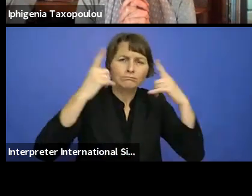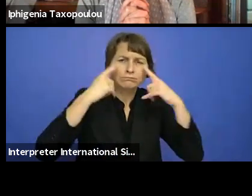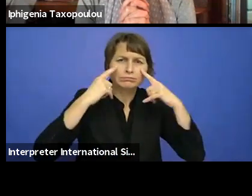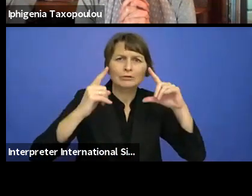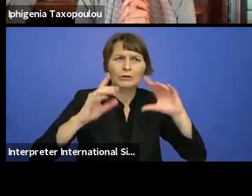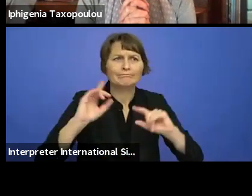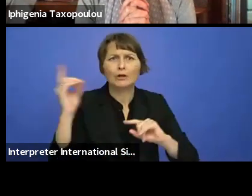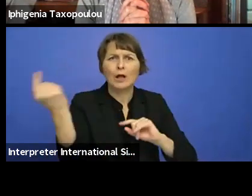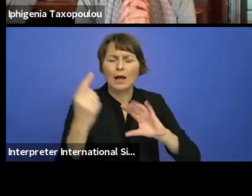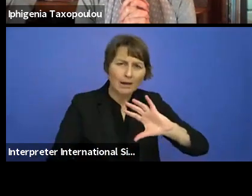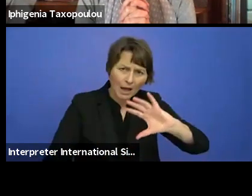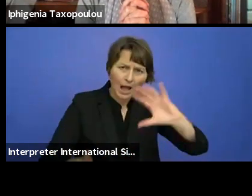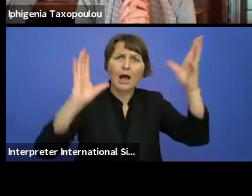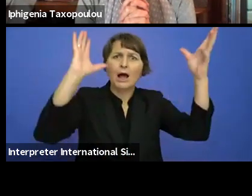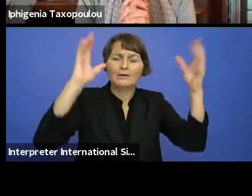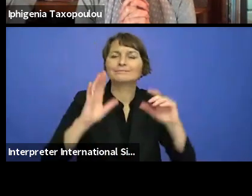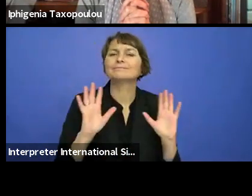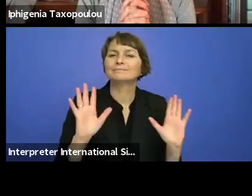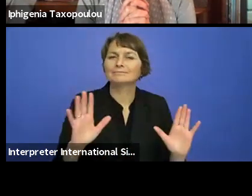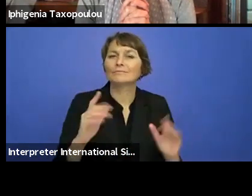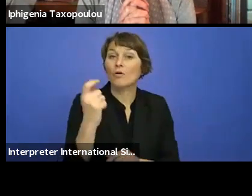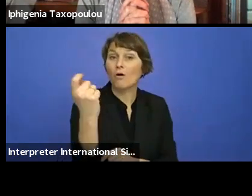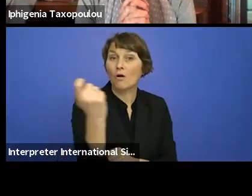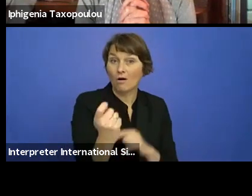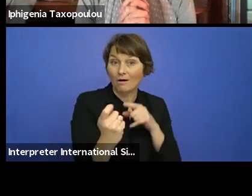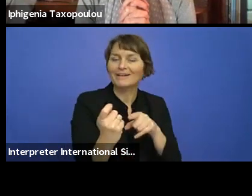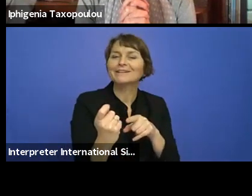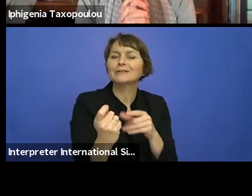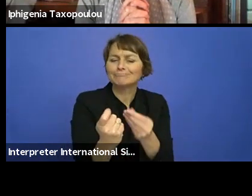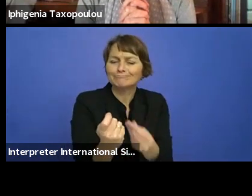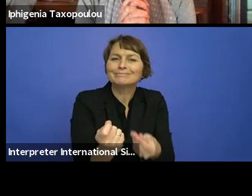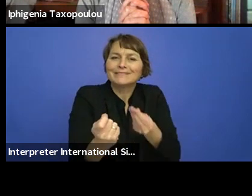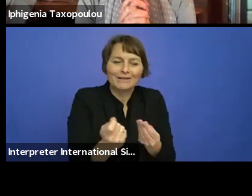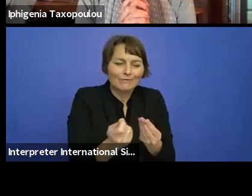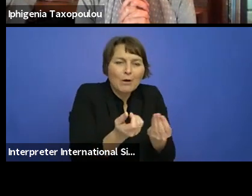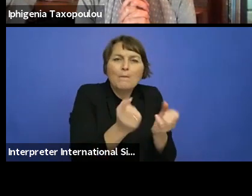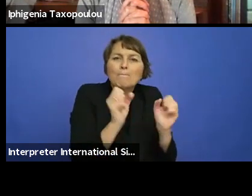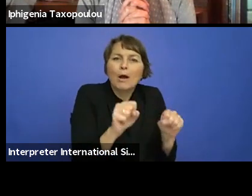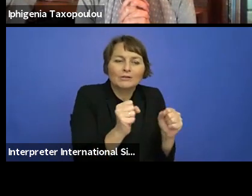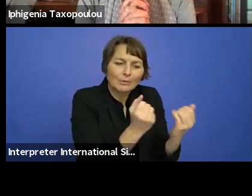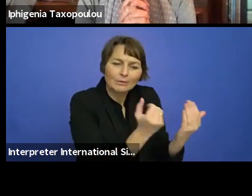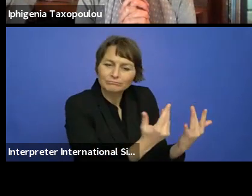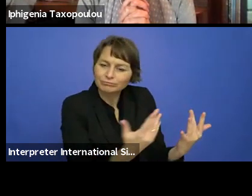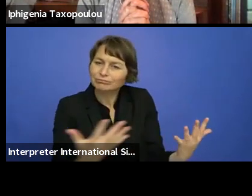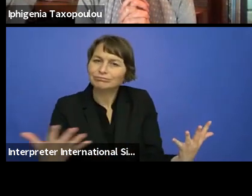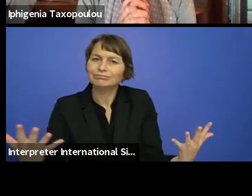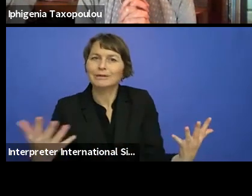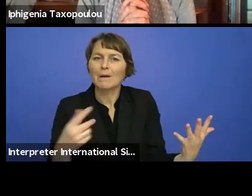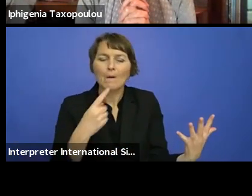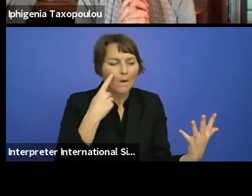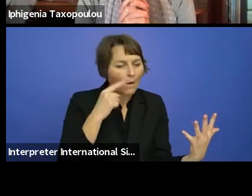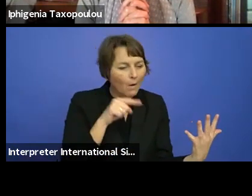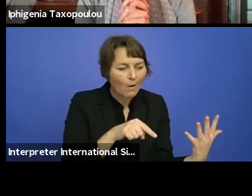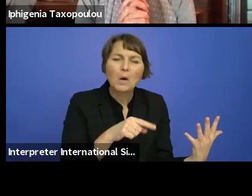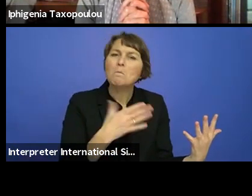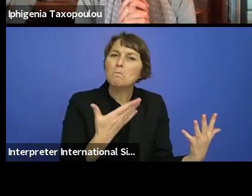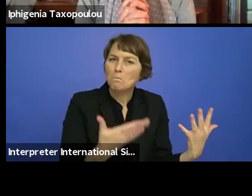should do this. No, art should work on possibilities, and this is what art is, like showing a thing which eventually